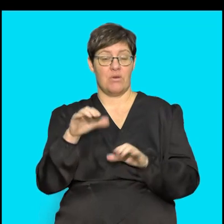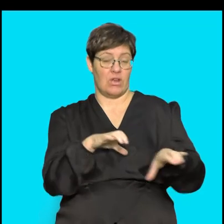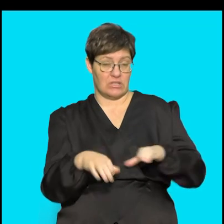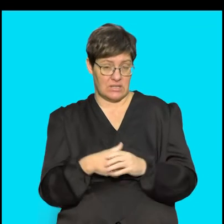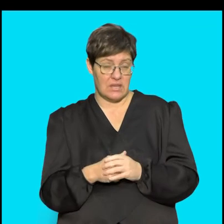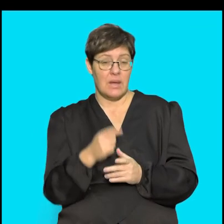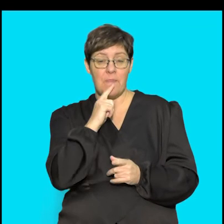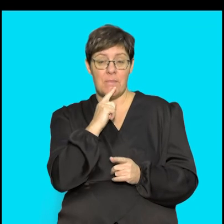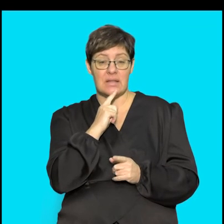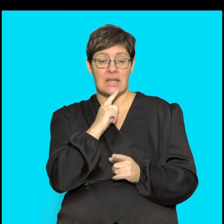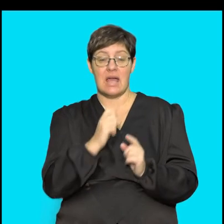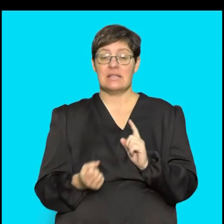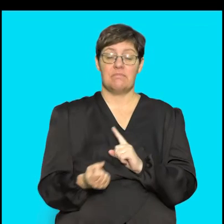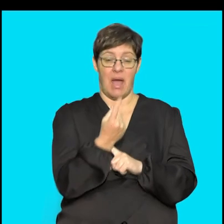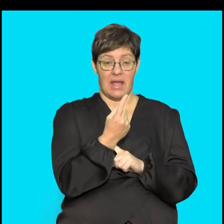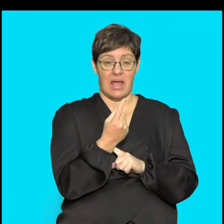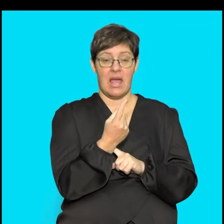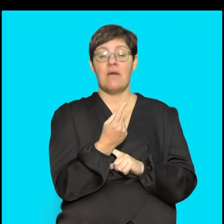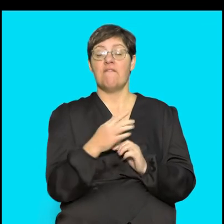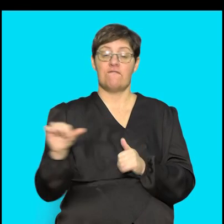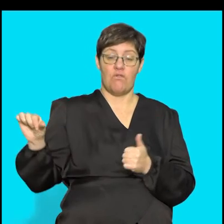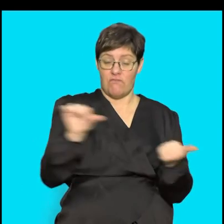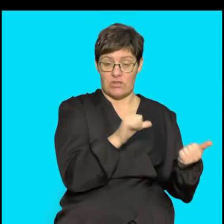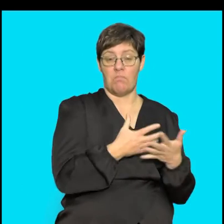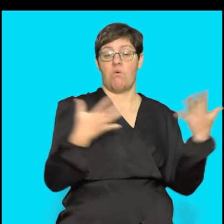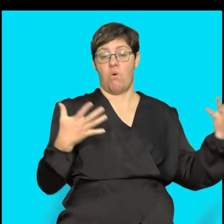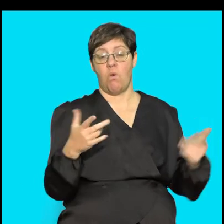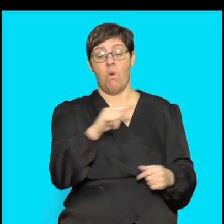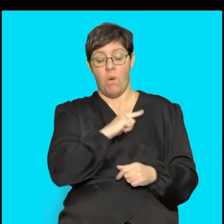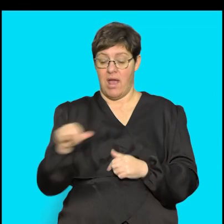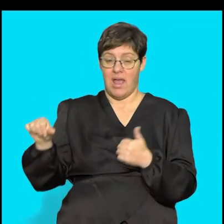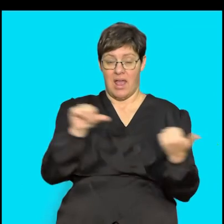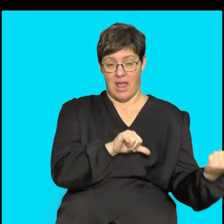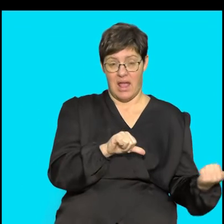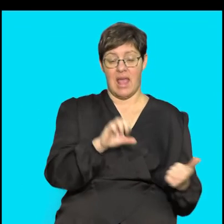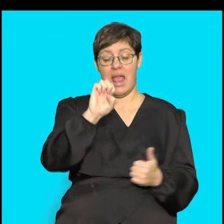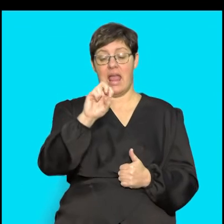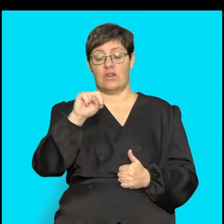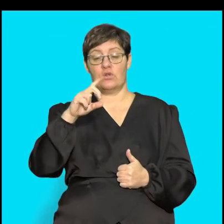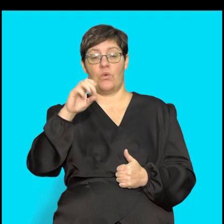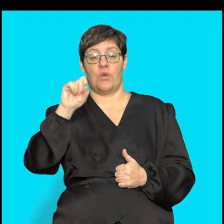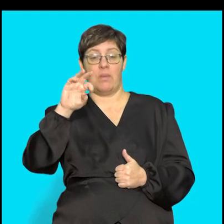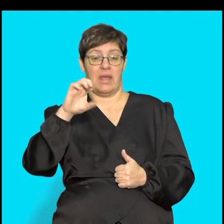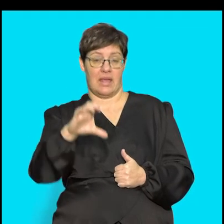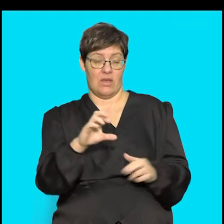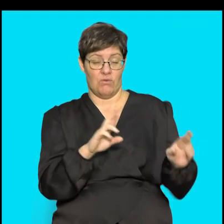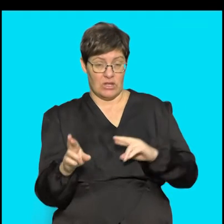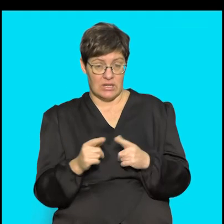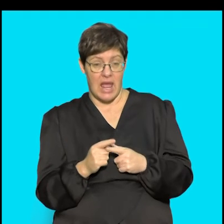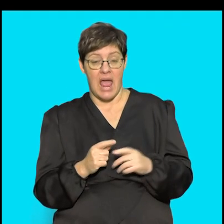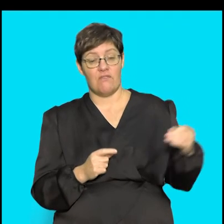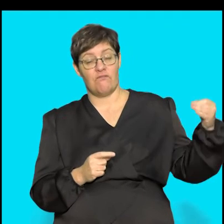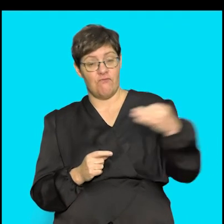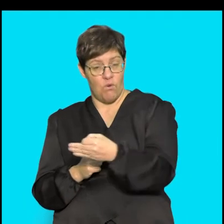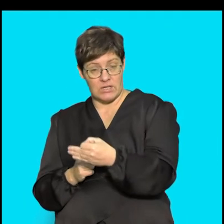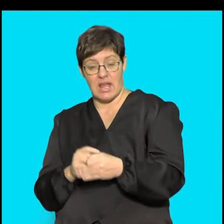reaction. But the spike for the reverse reaction is bigger because the reverse reaction is the endothermic reaction and